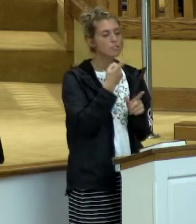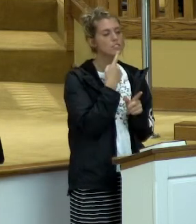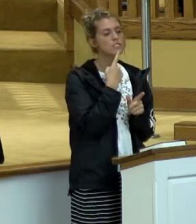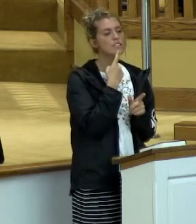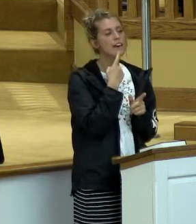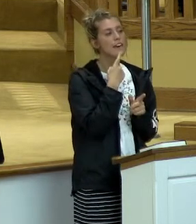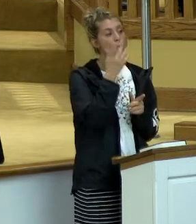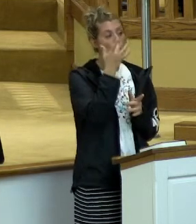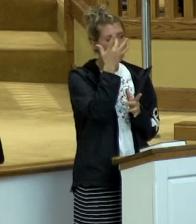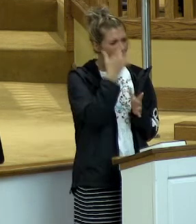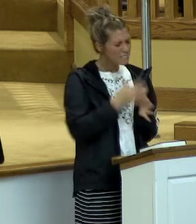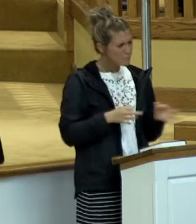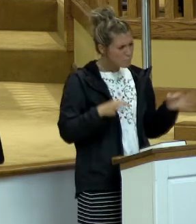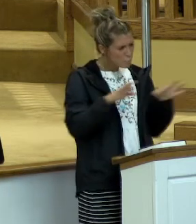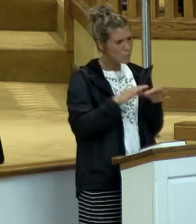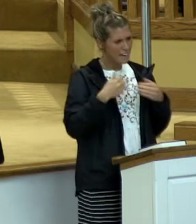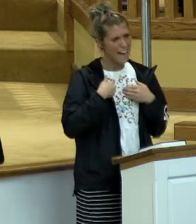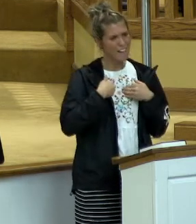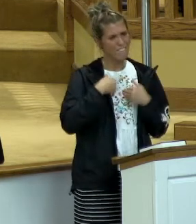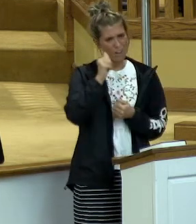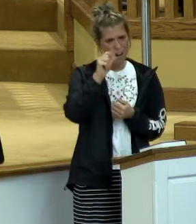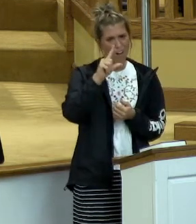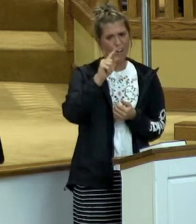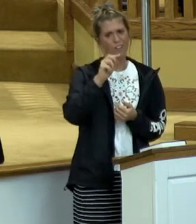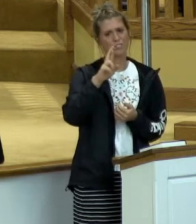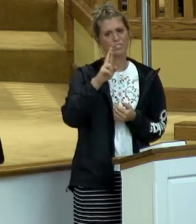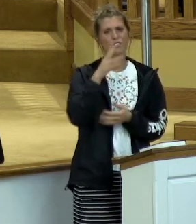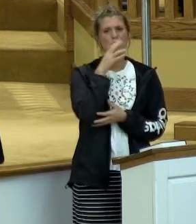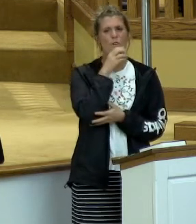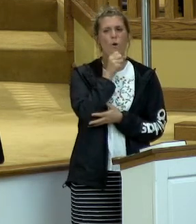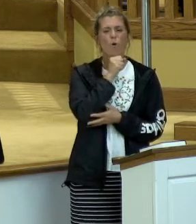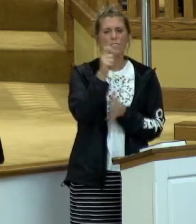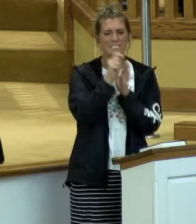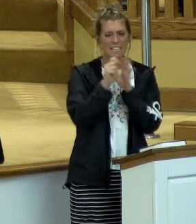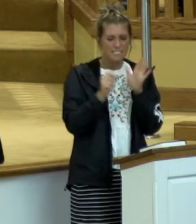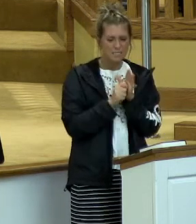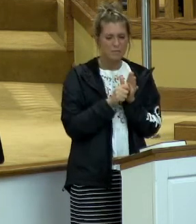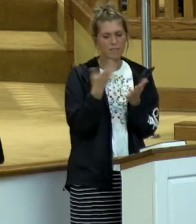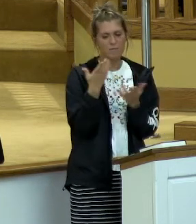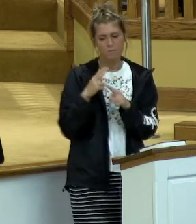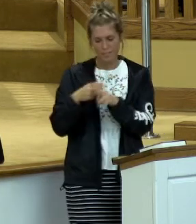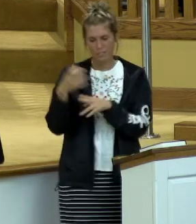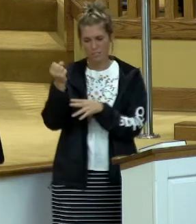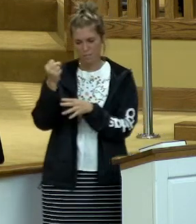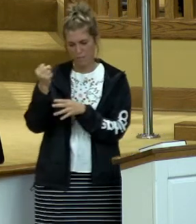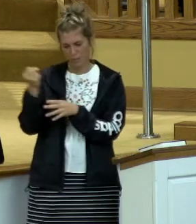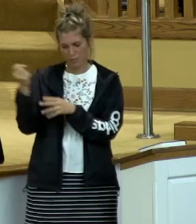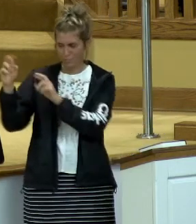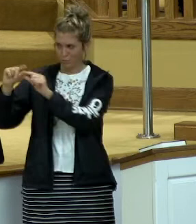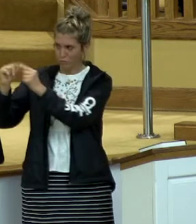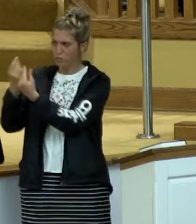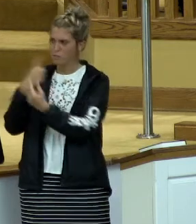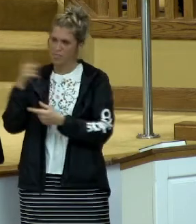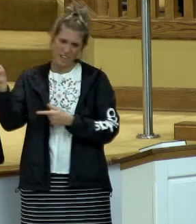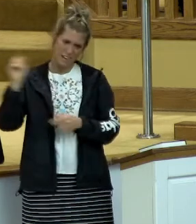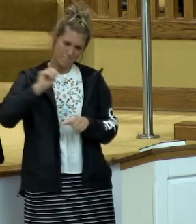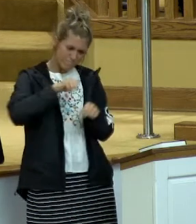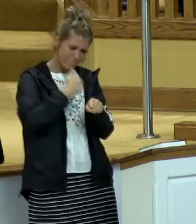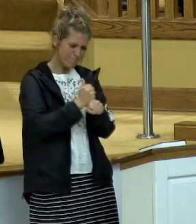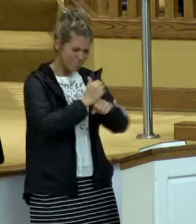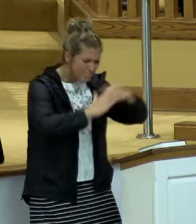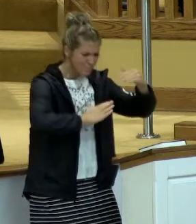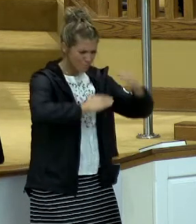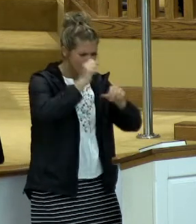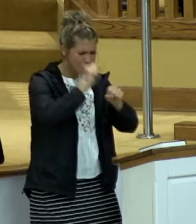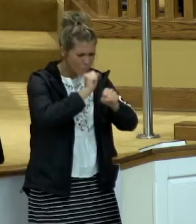me just talk about, first of all, why it's important to have an altar. The Old Testament saints, as was mentioned in our milk group, they built, I think it was Deborah said, they built altars.